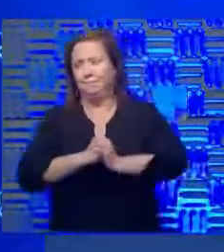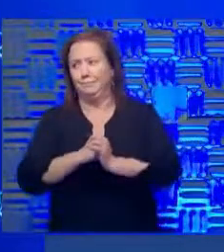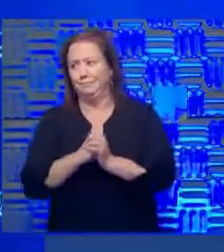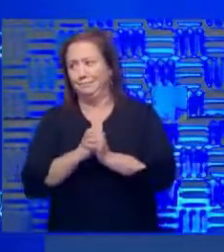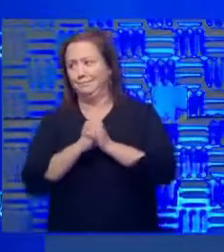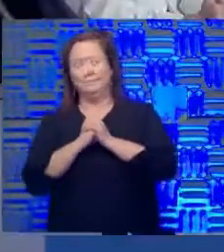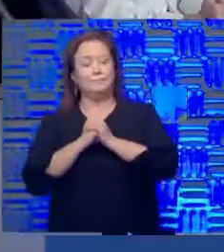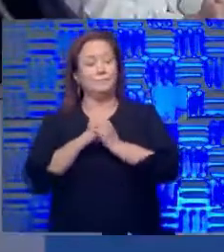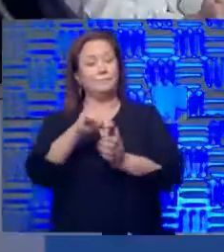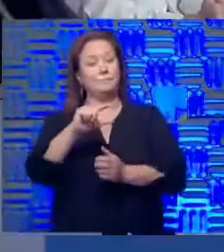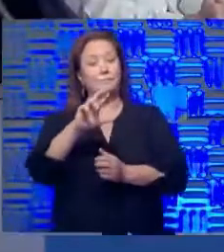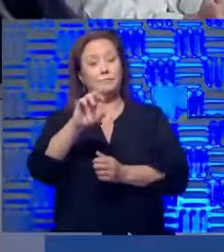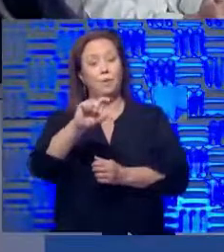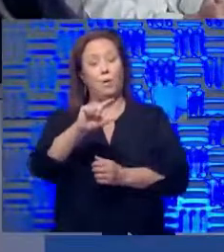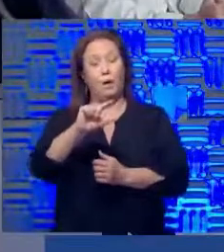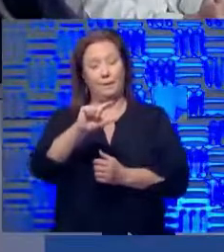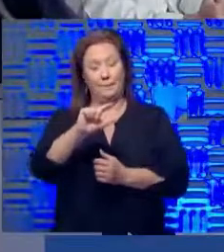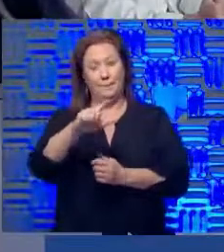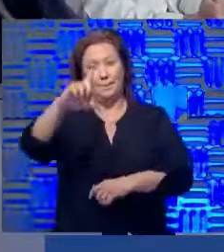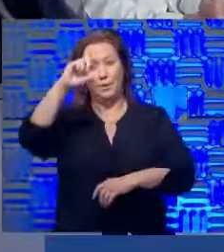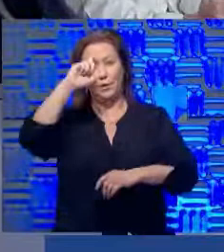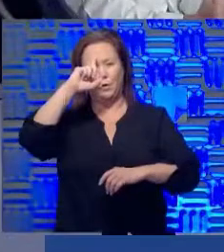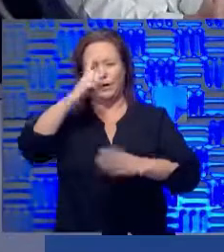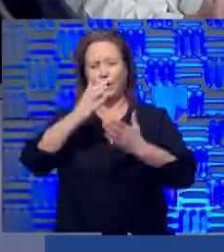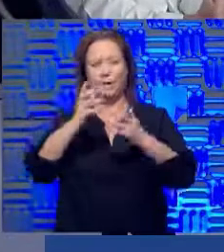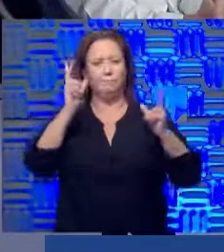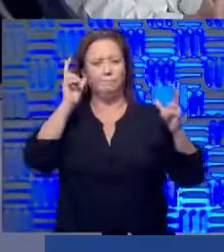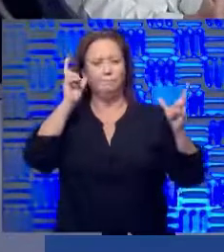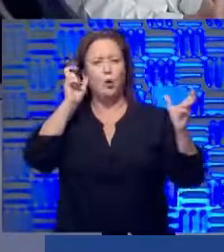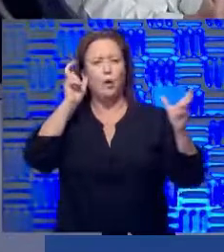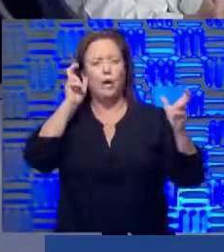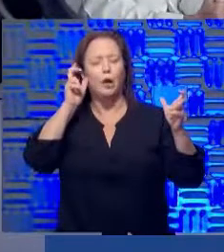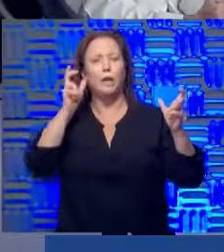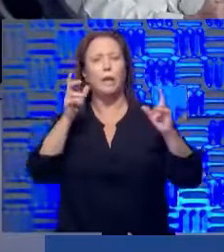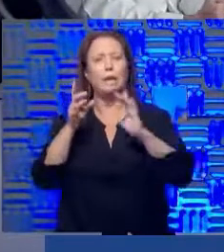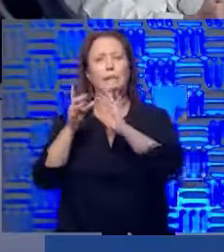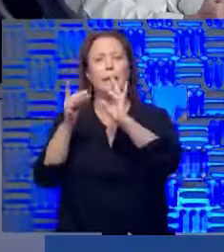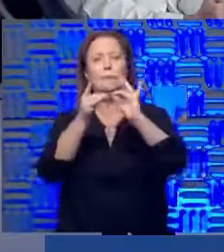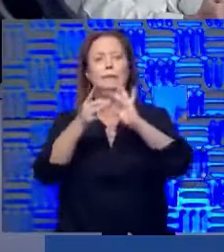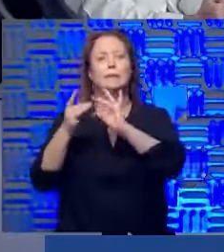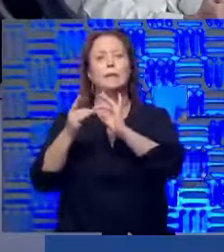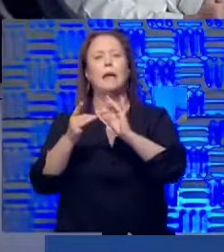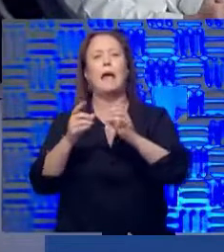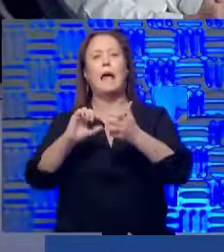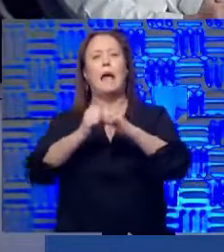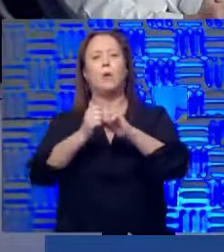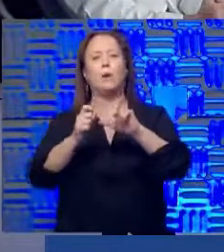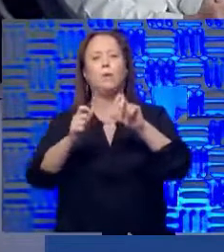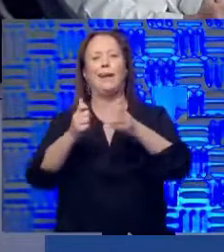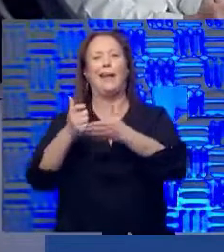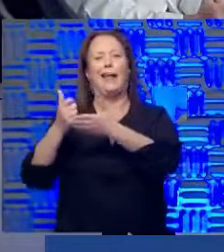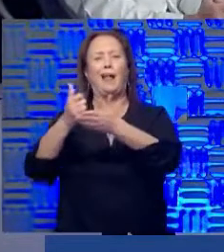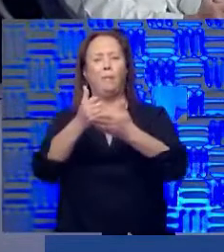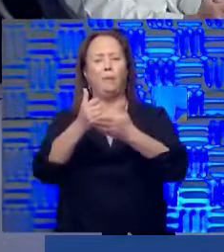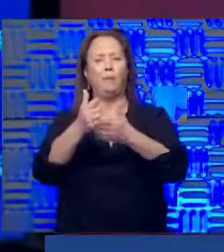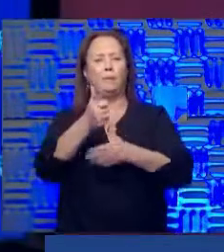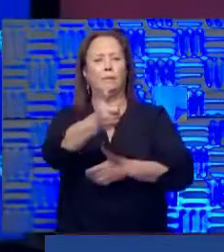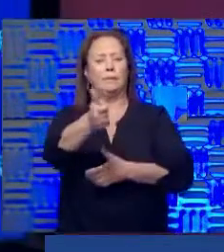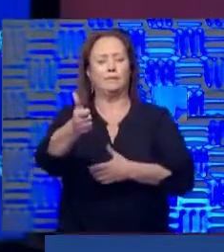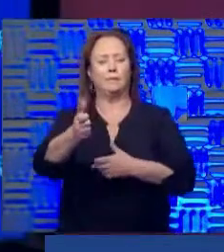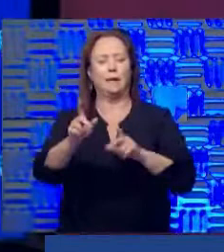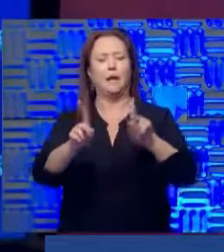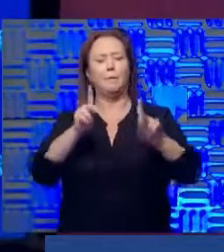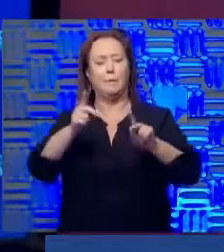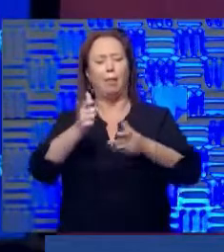Greg, when you think about all this stuff that you're hearing, what are the things people can do to help themselves? The one